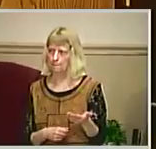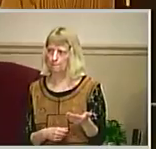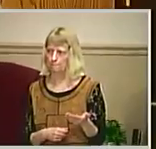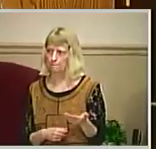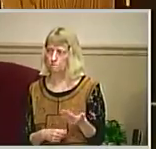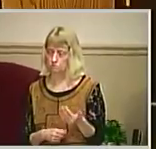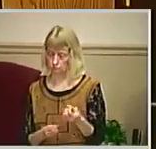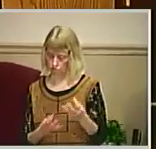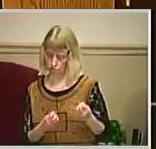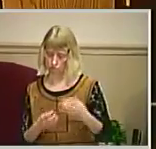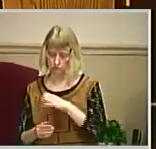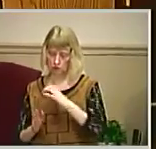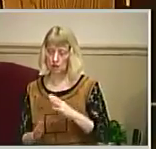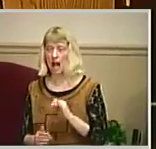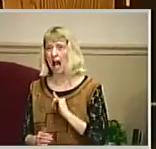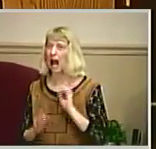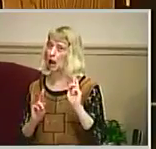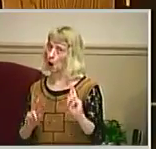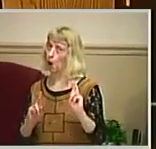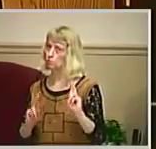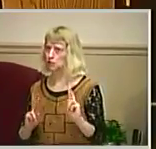And a good many Christians said, I hope so.